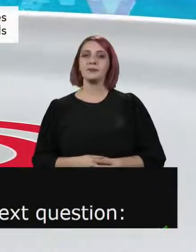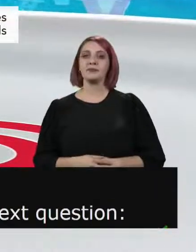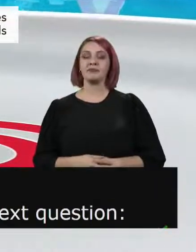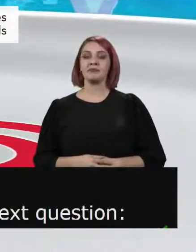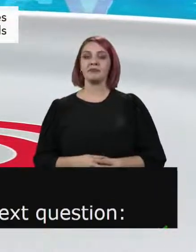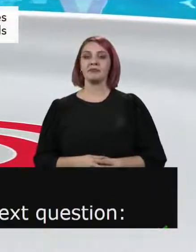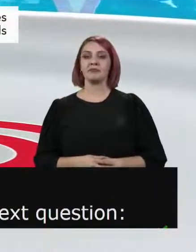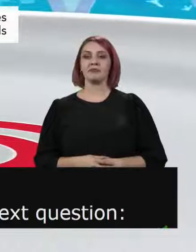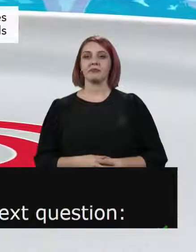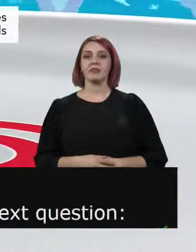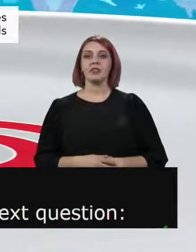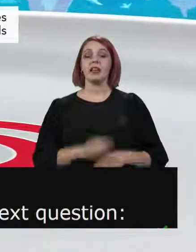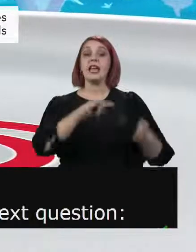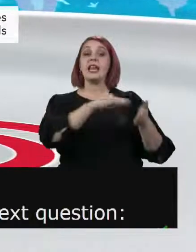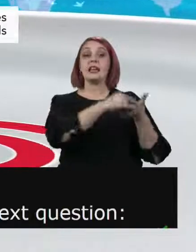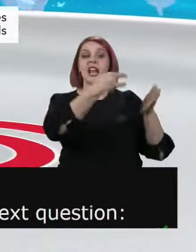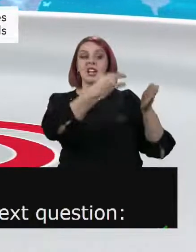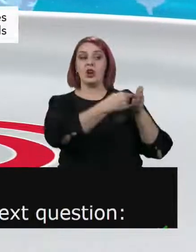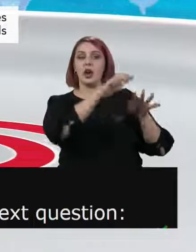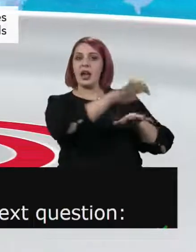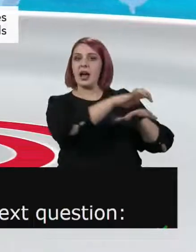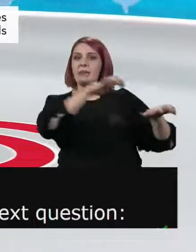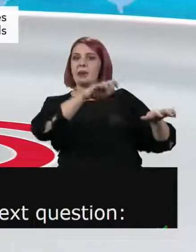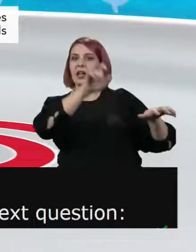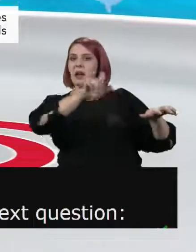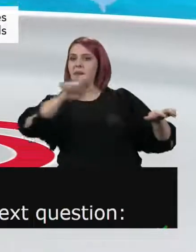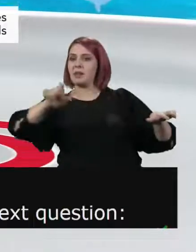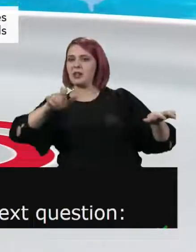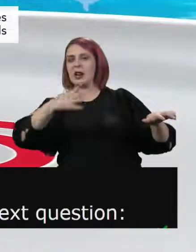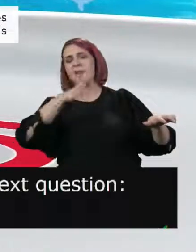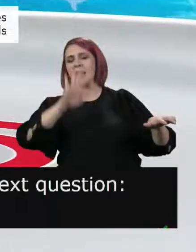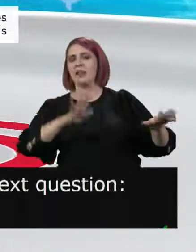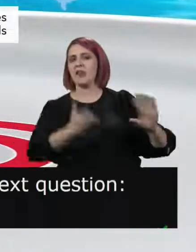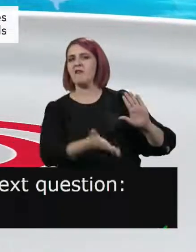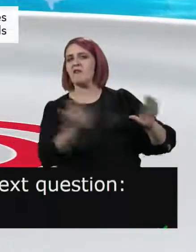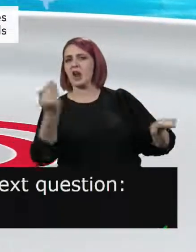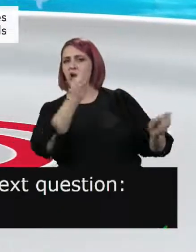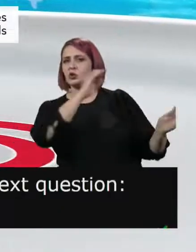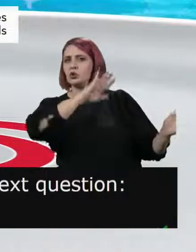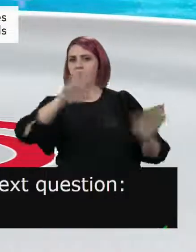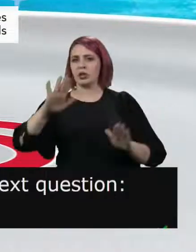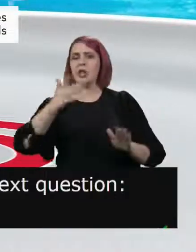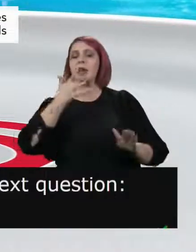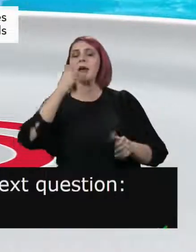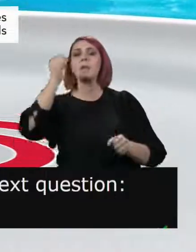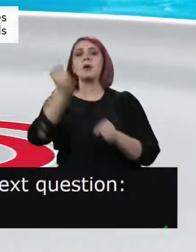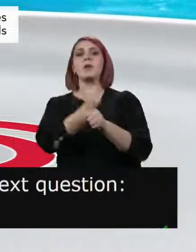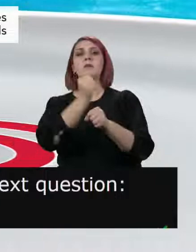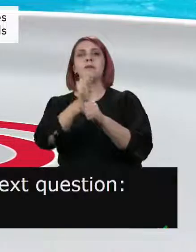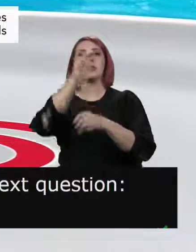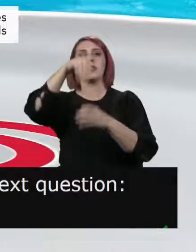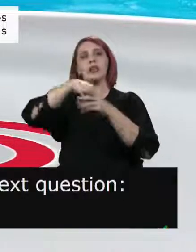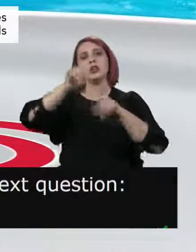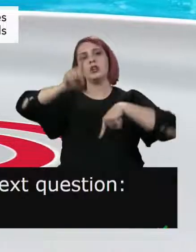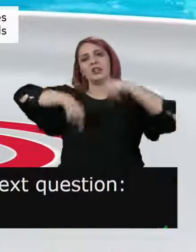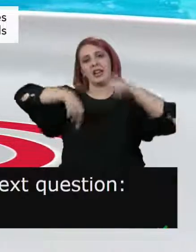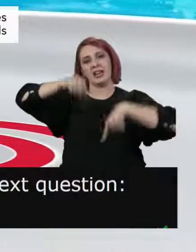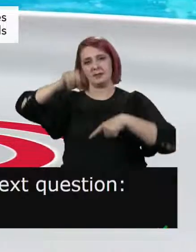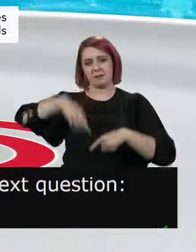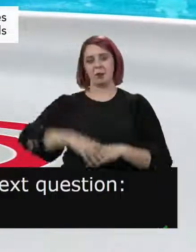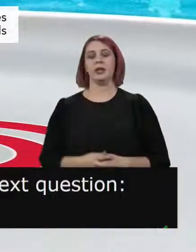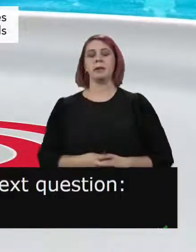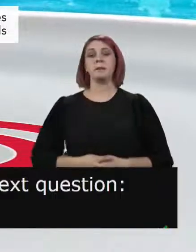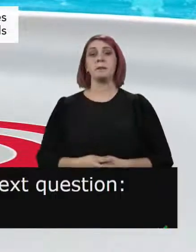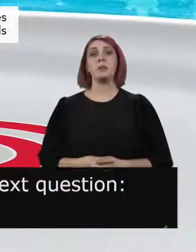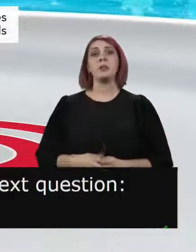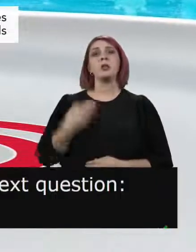from the Accessible Tourism Network. Great part of technology seems to